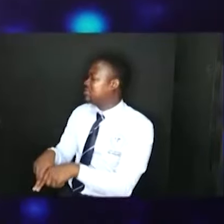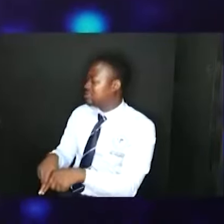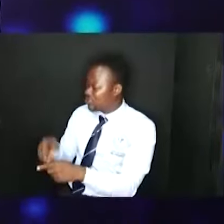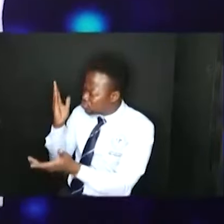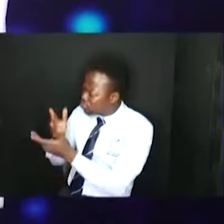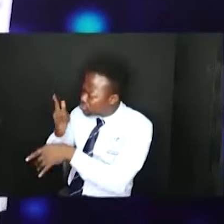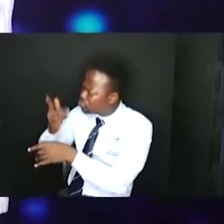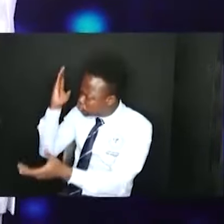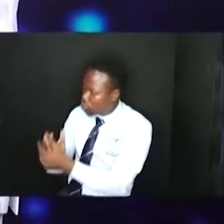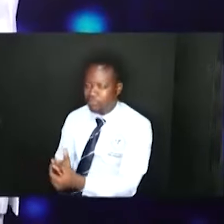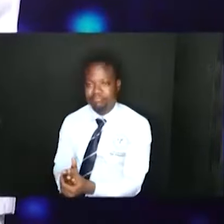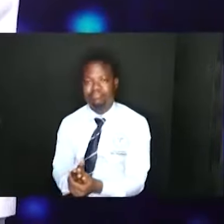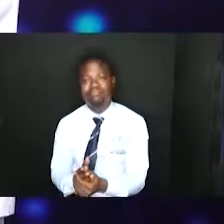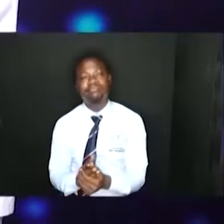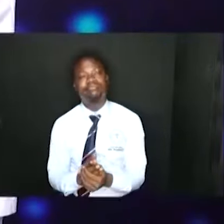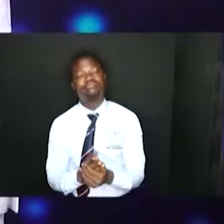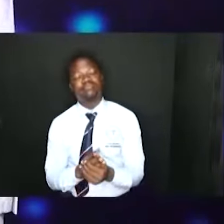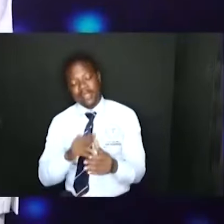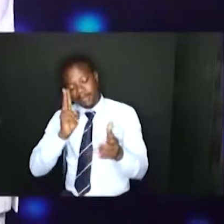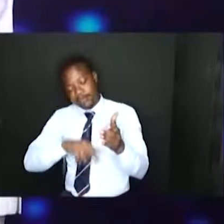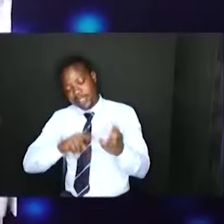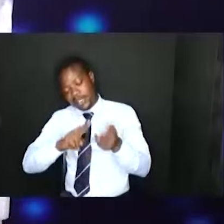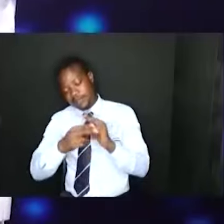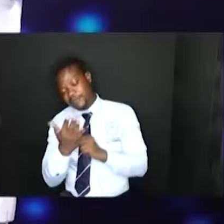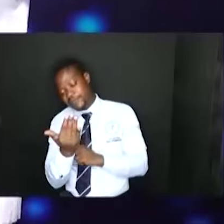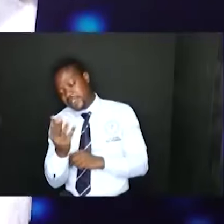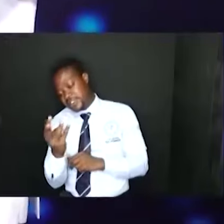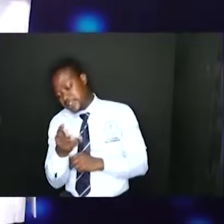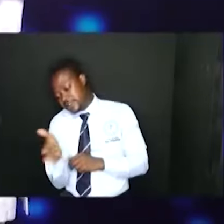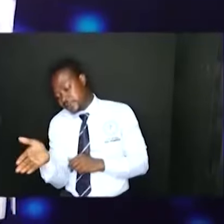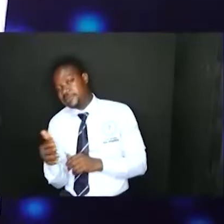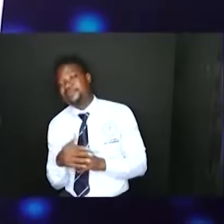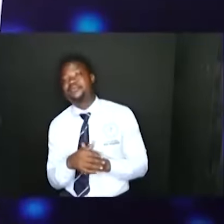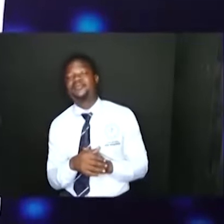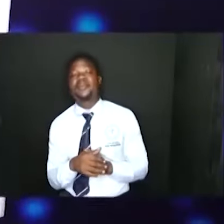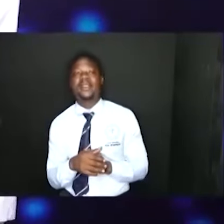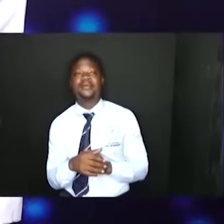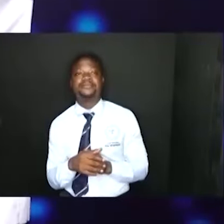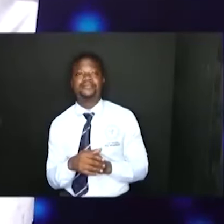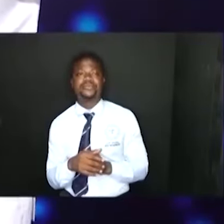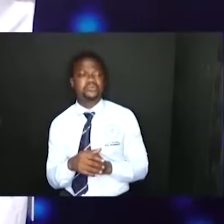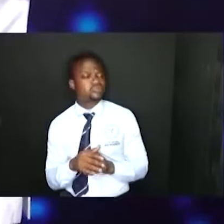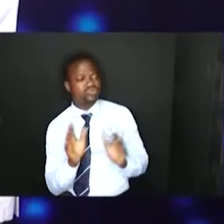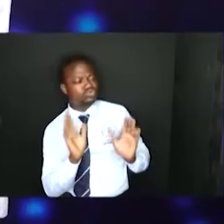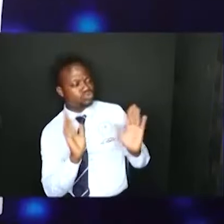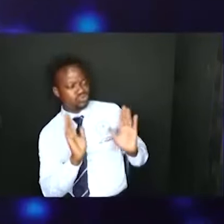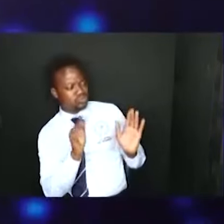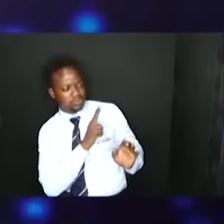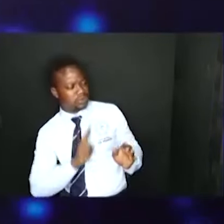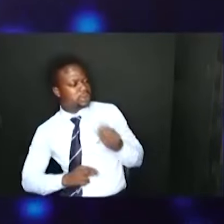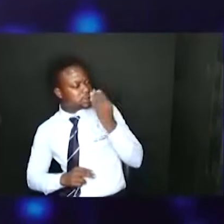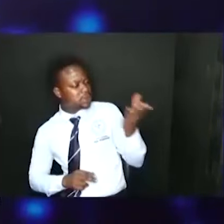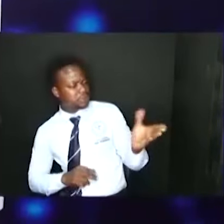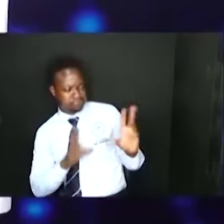to verse 15 and 16. Mo mien hwe nyimu dunum ani dunsia no ye. Not so, my lord, Hannah